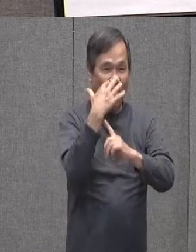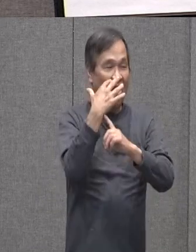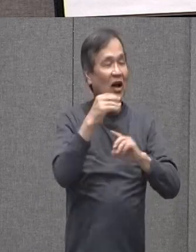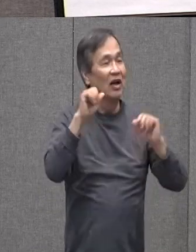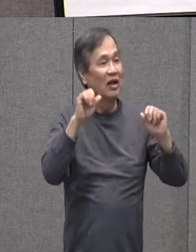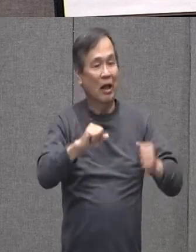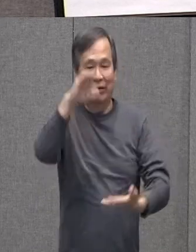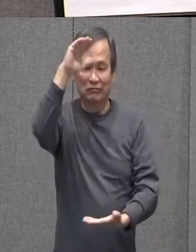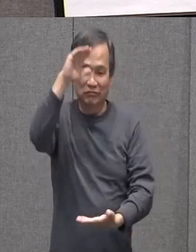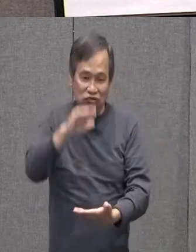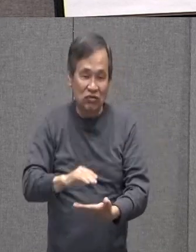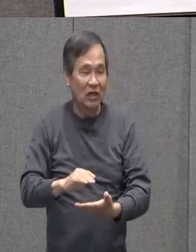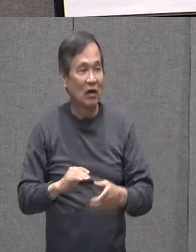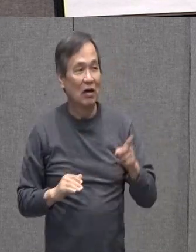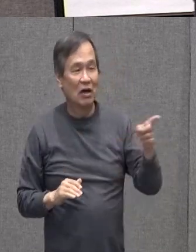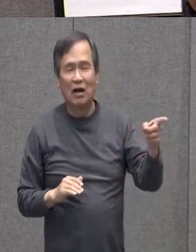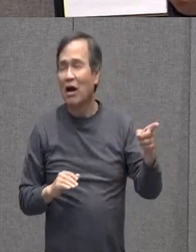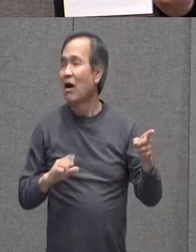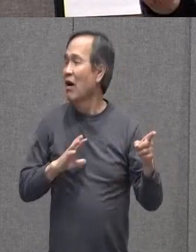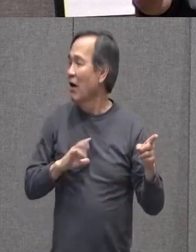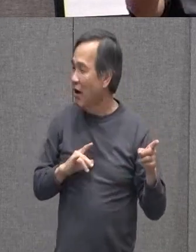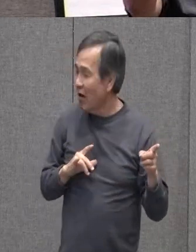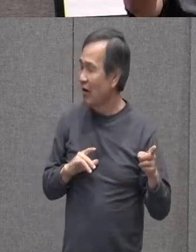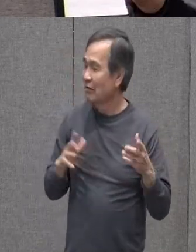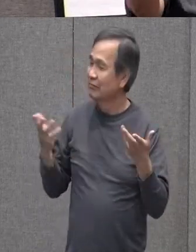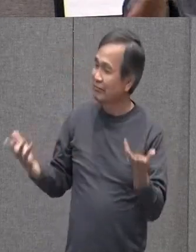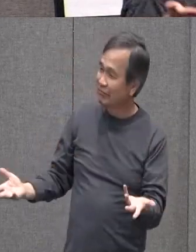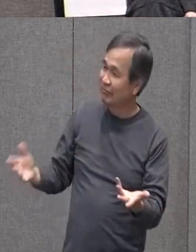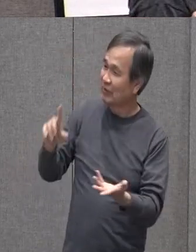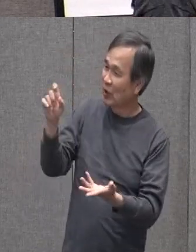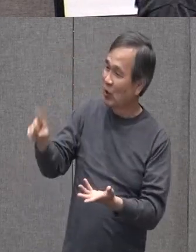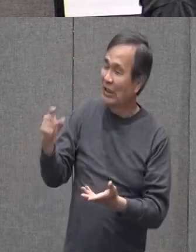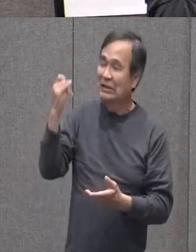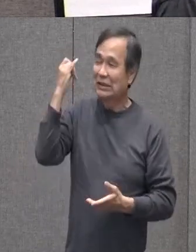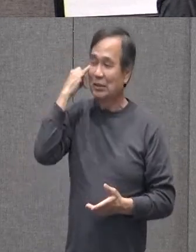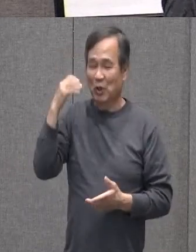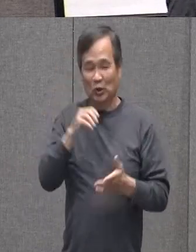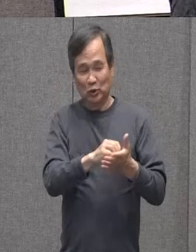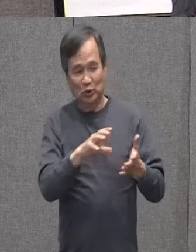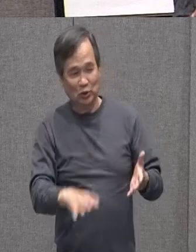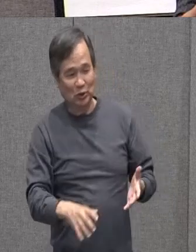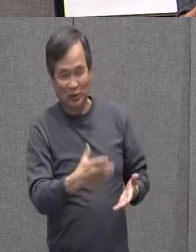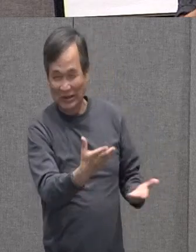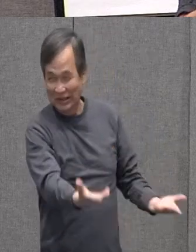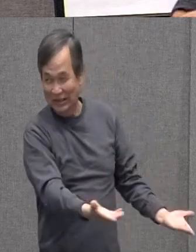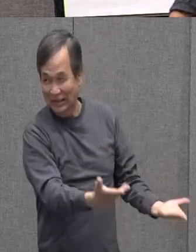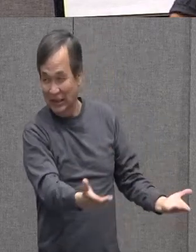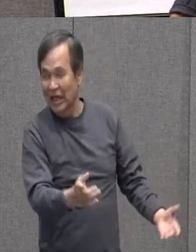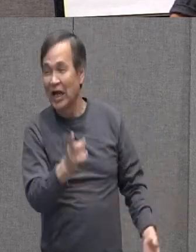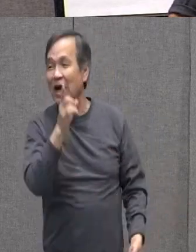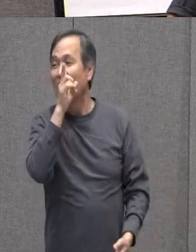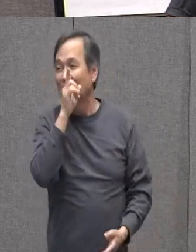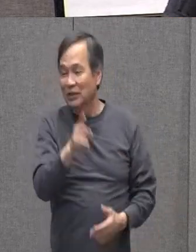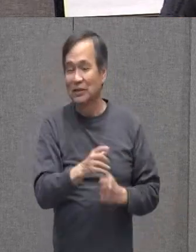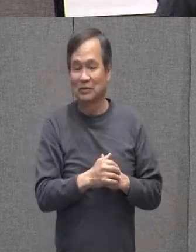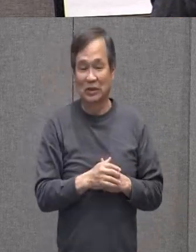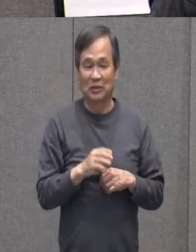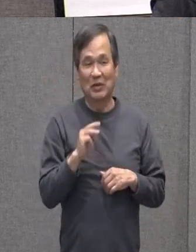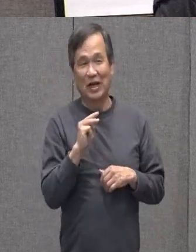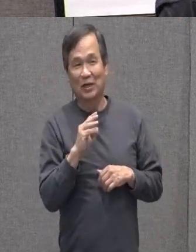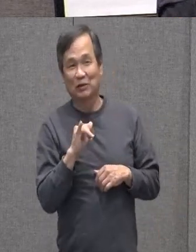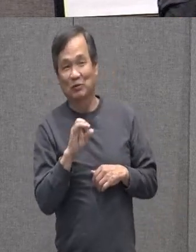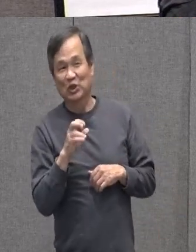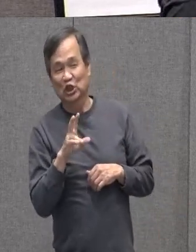a virus. I have a quick question. Yes. So I know if my students were here, or I'm pretty sure maybe some of our Mission Avenue students out